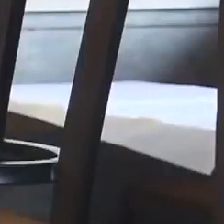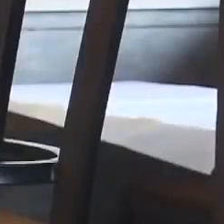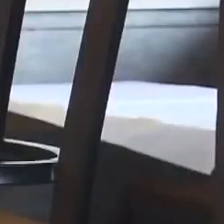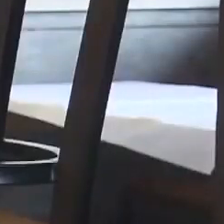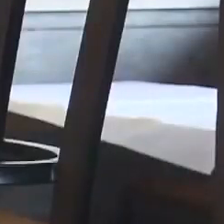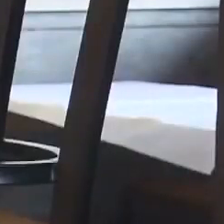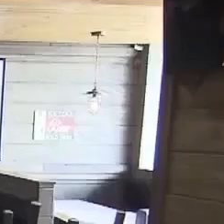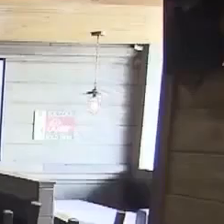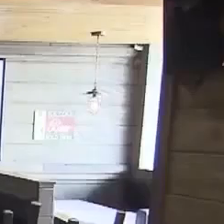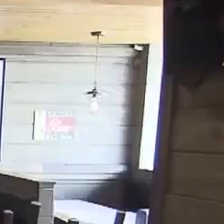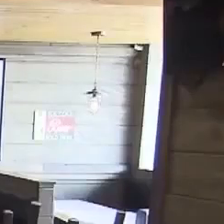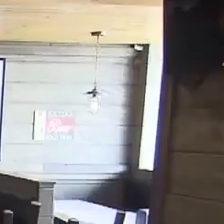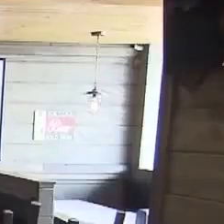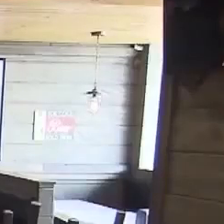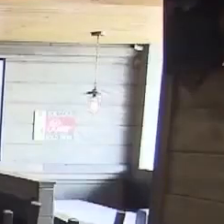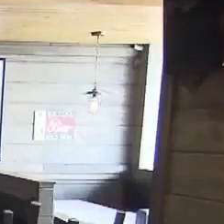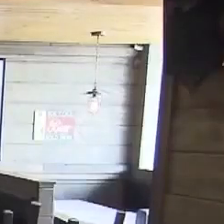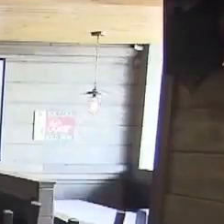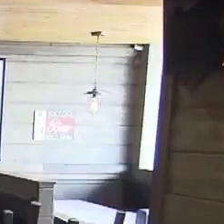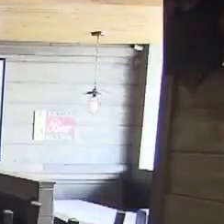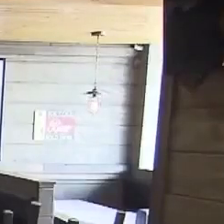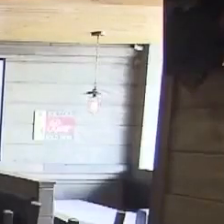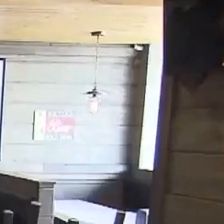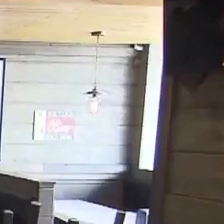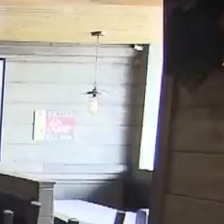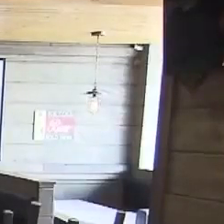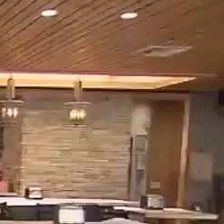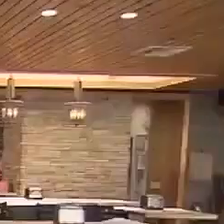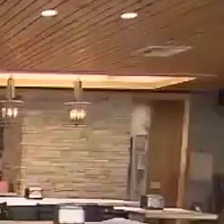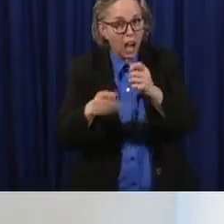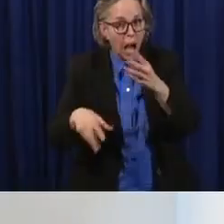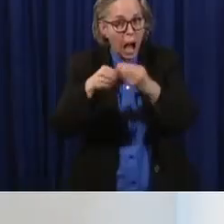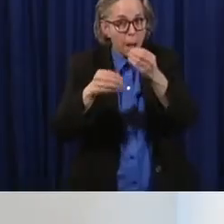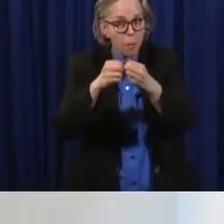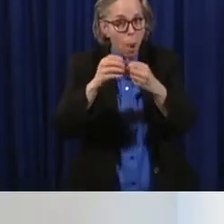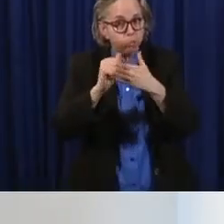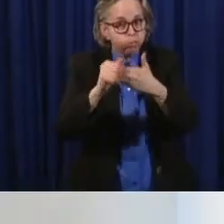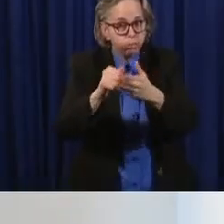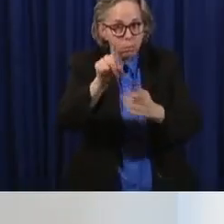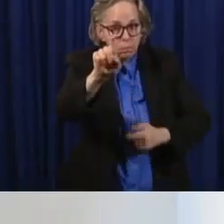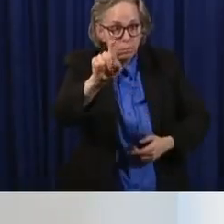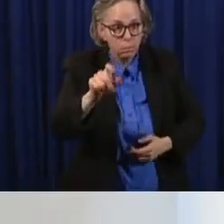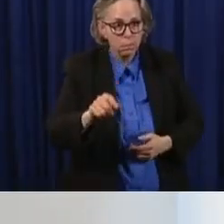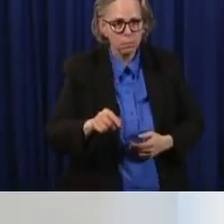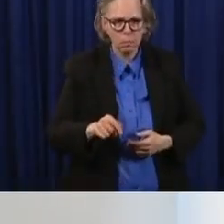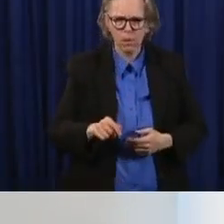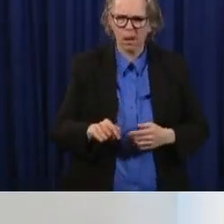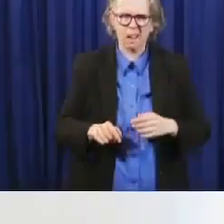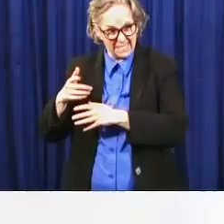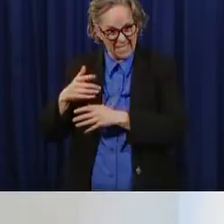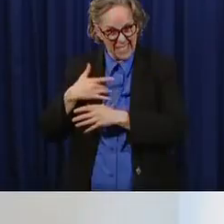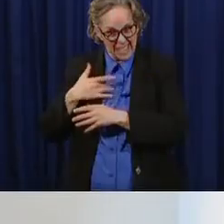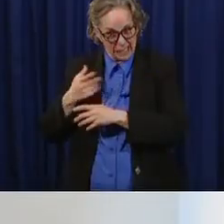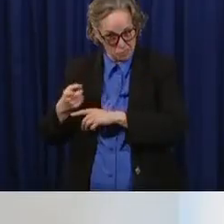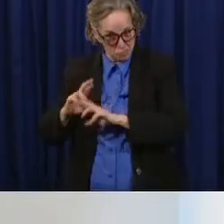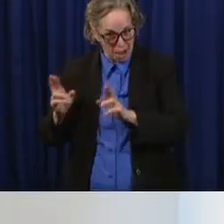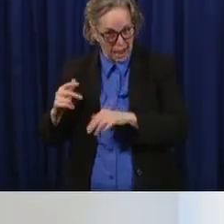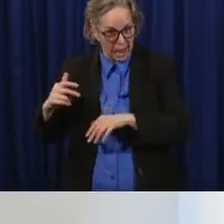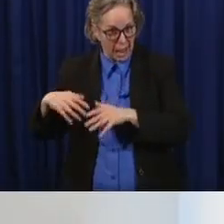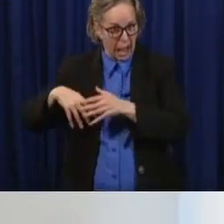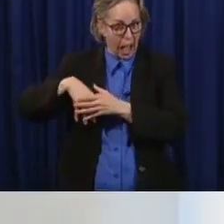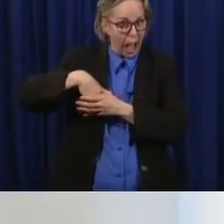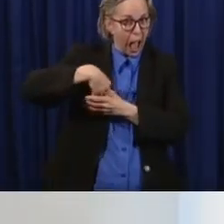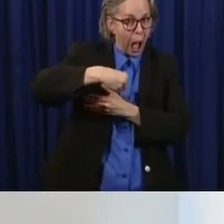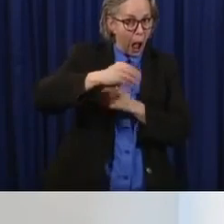to reopen. Here's the lieutenant governor's response. We don't have any plans to change that at this point. We don't expect